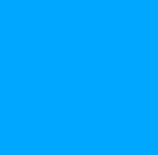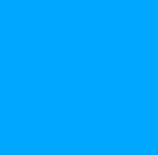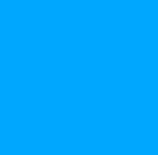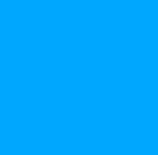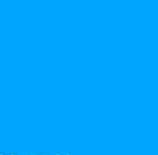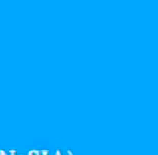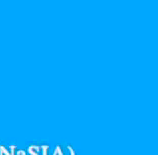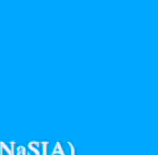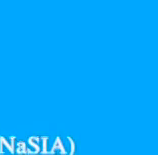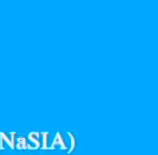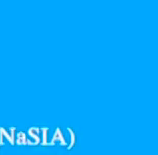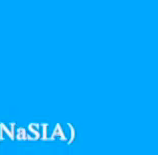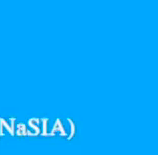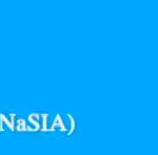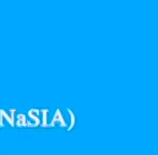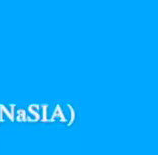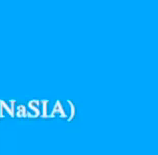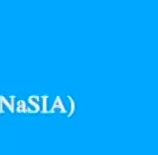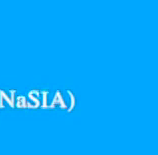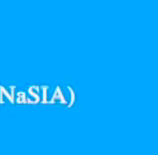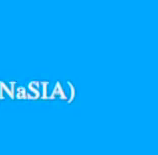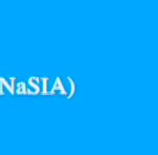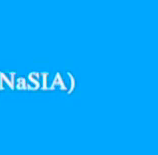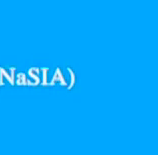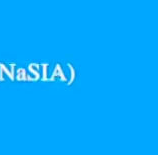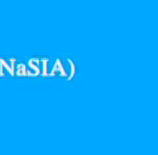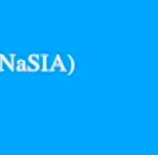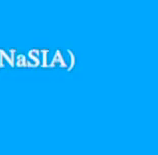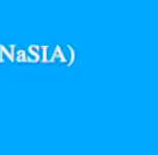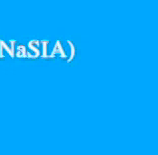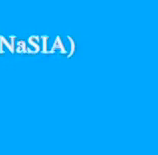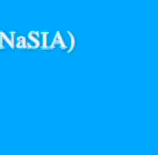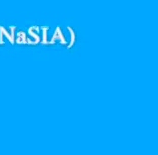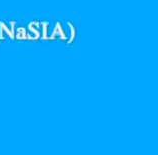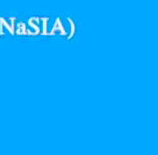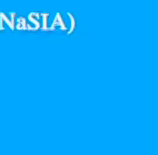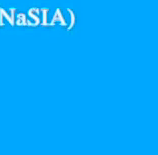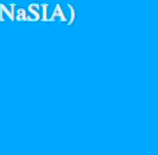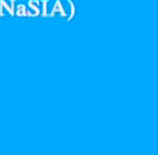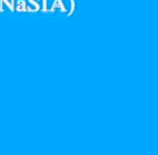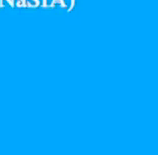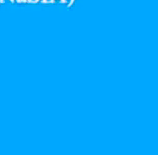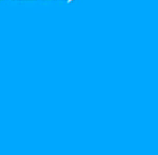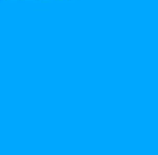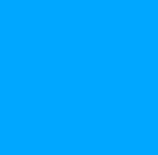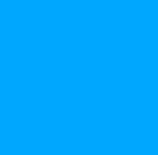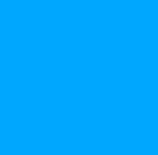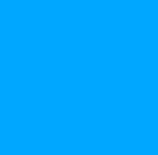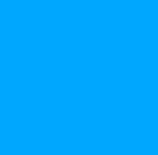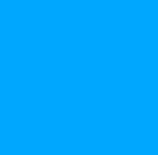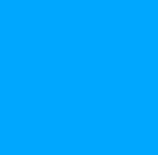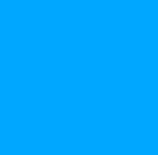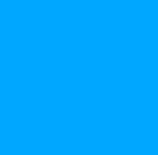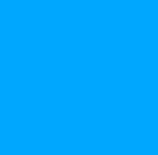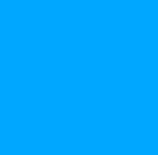to health and basic needs. It's my right, right to dream and achieve. It's my right, for